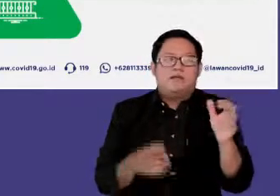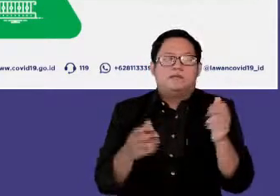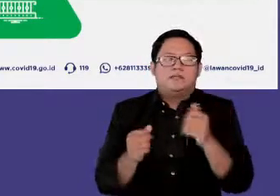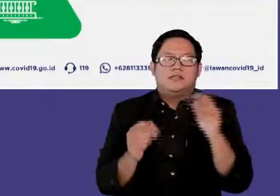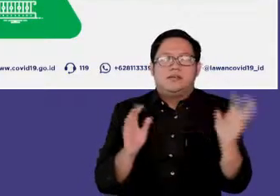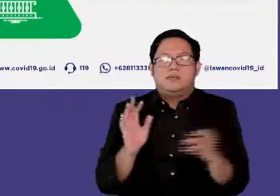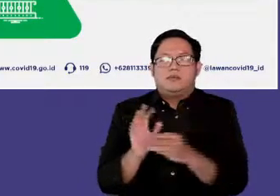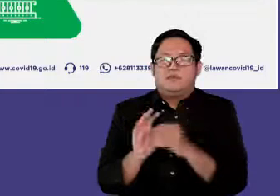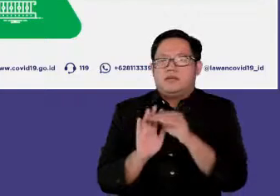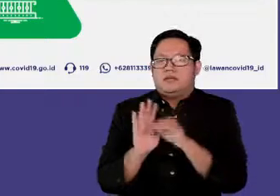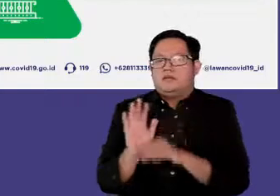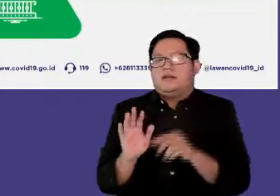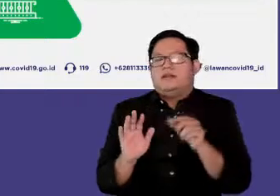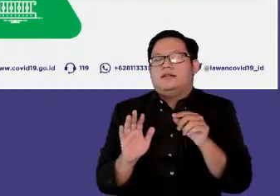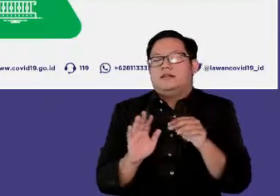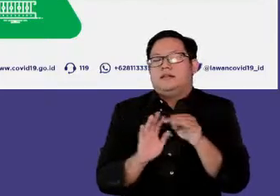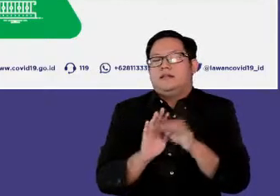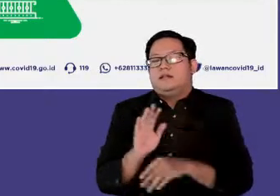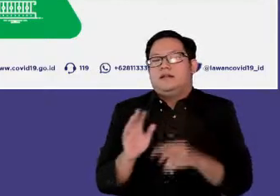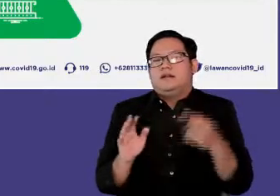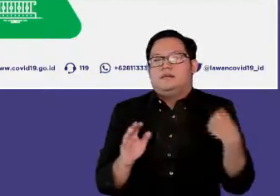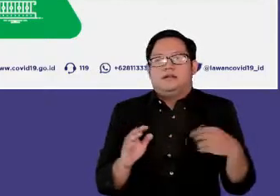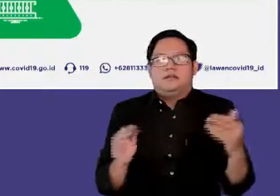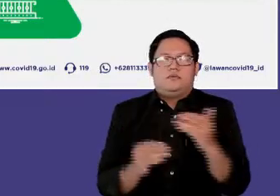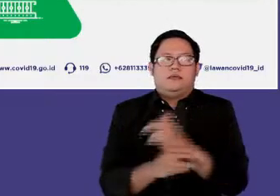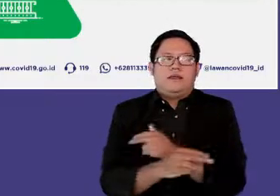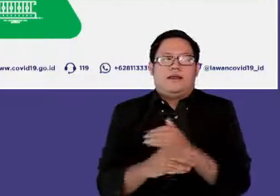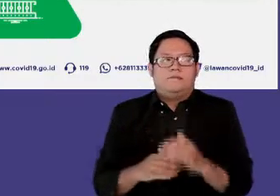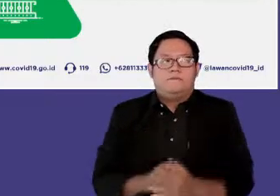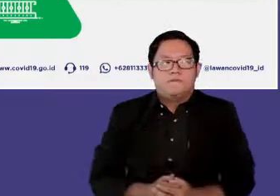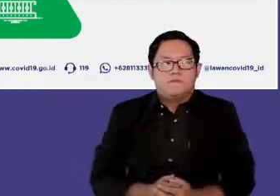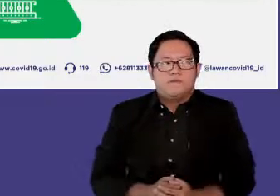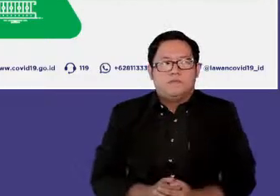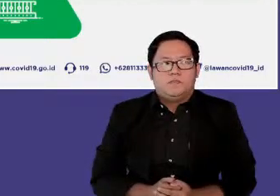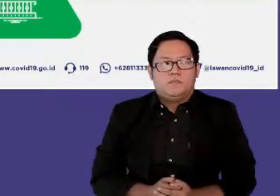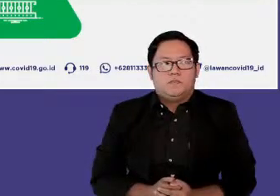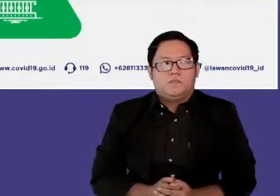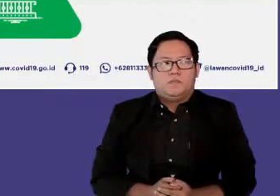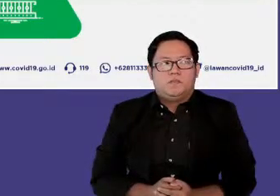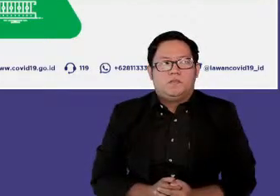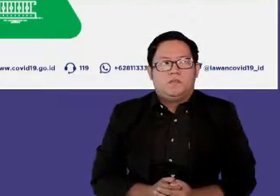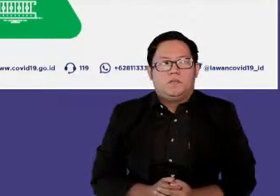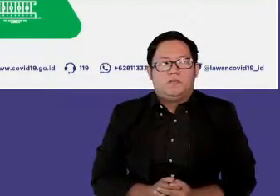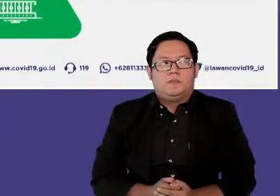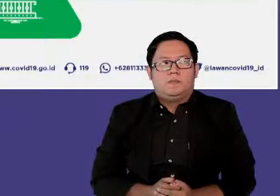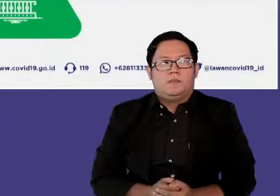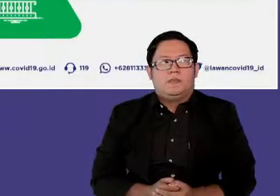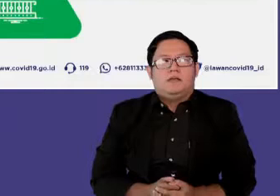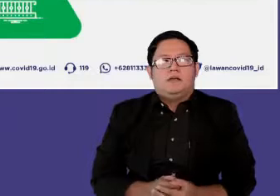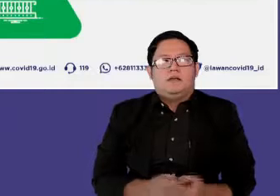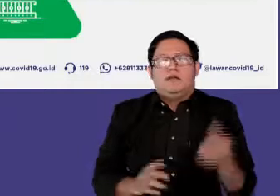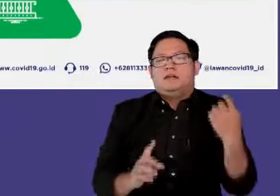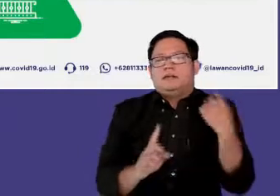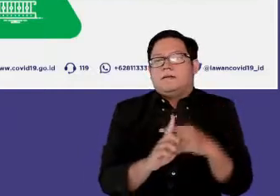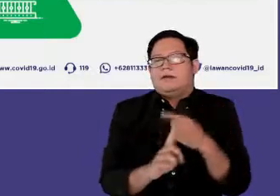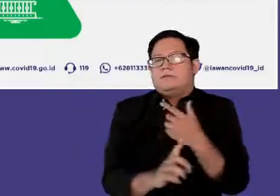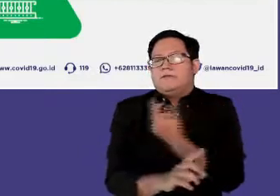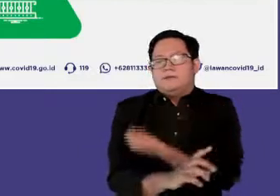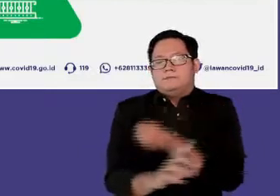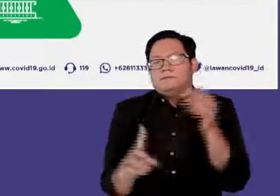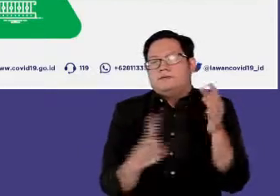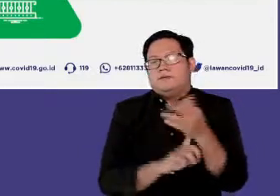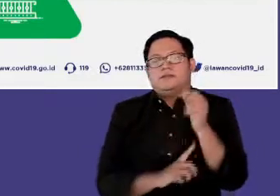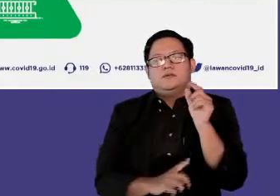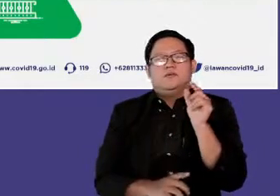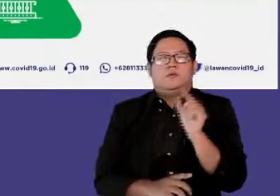the addition of vaccine achievement indicators to determine levels per region, the requirement for changing